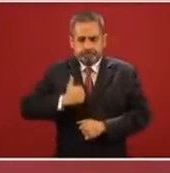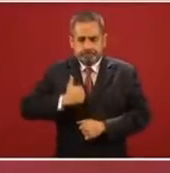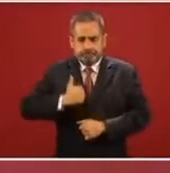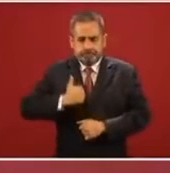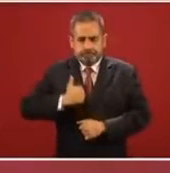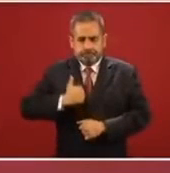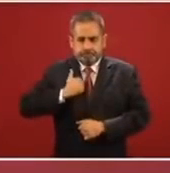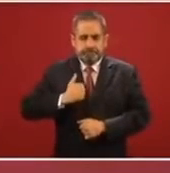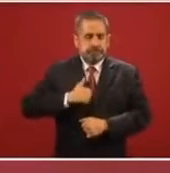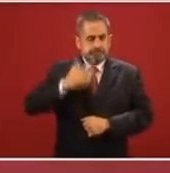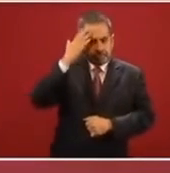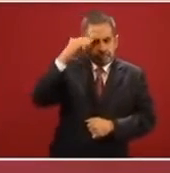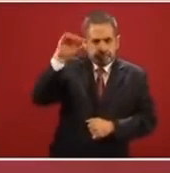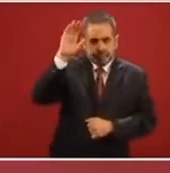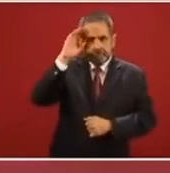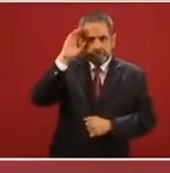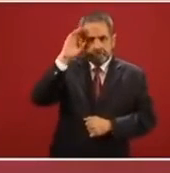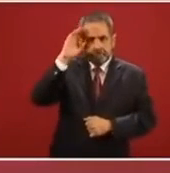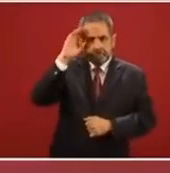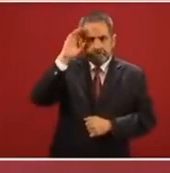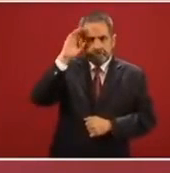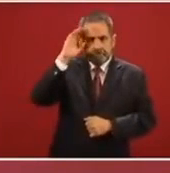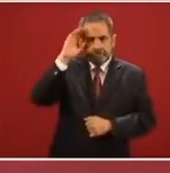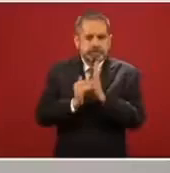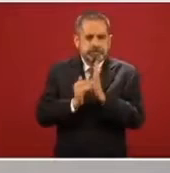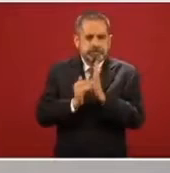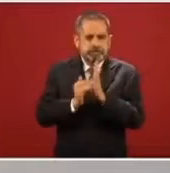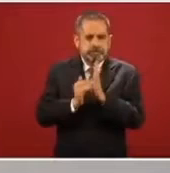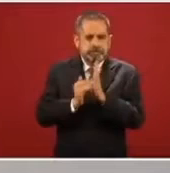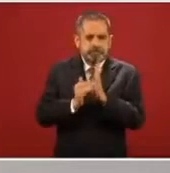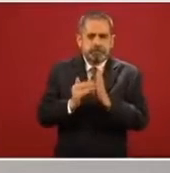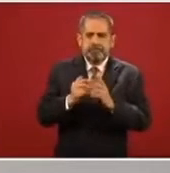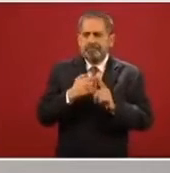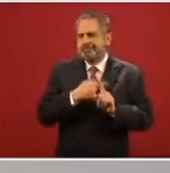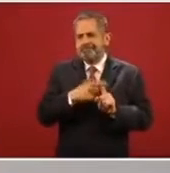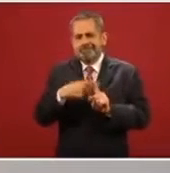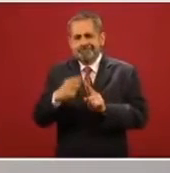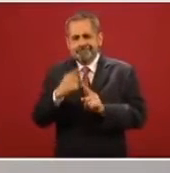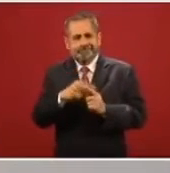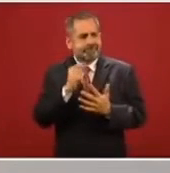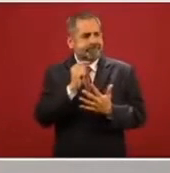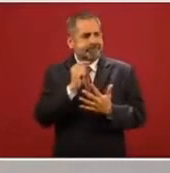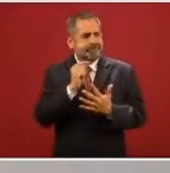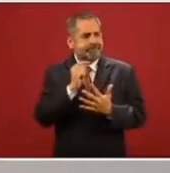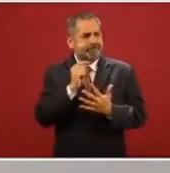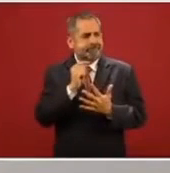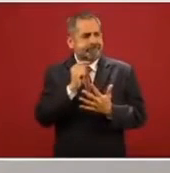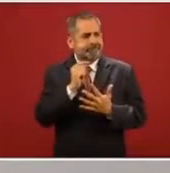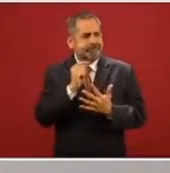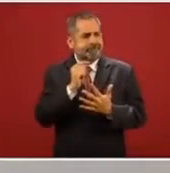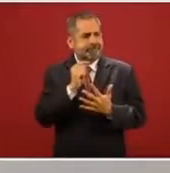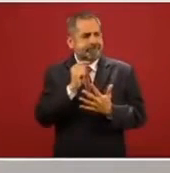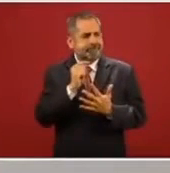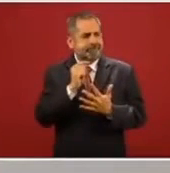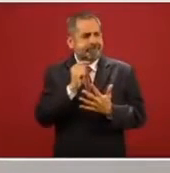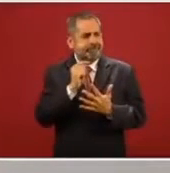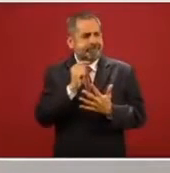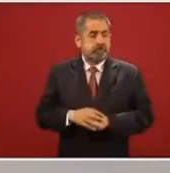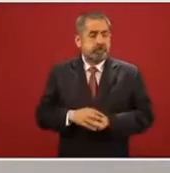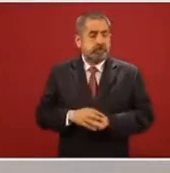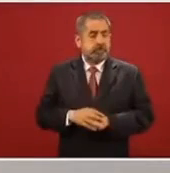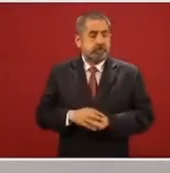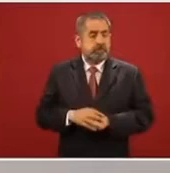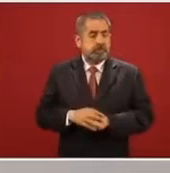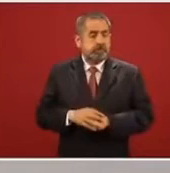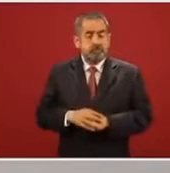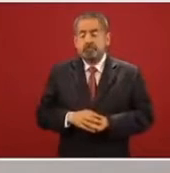in Australia, en Nueva Zelanda, in New Zealand, por mencionar solo algunas regiones, en just to mention a few regions,